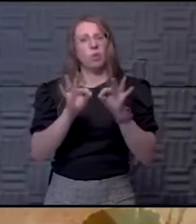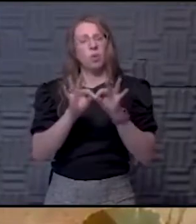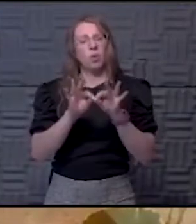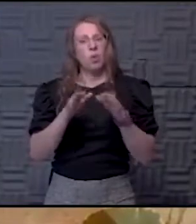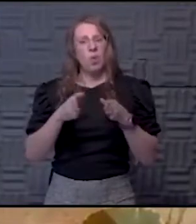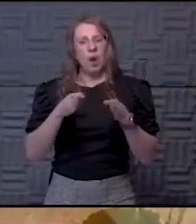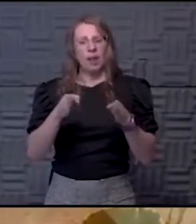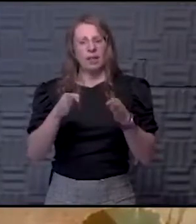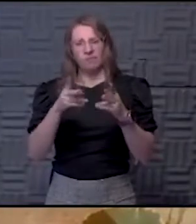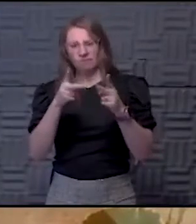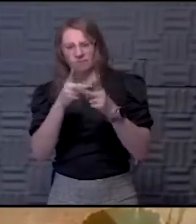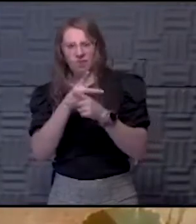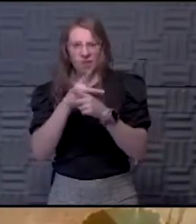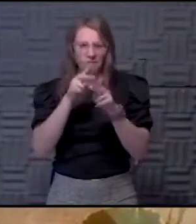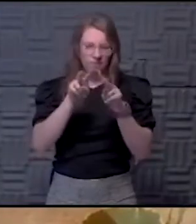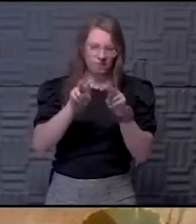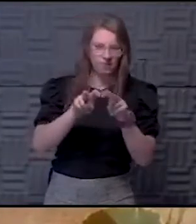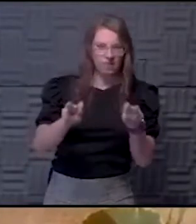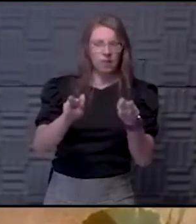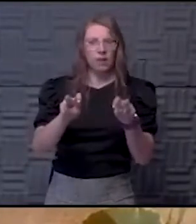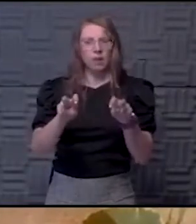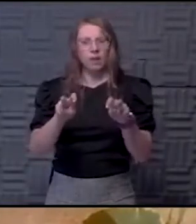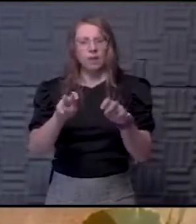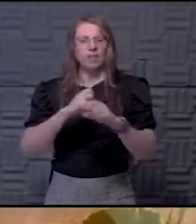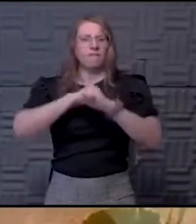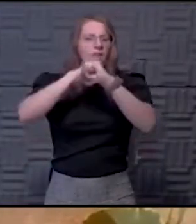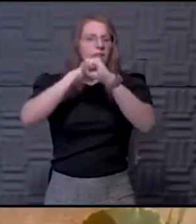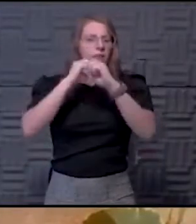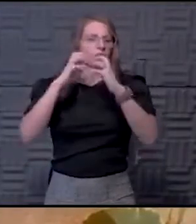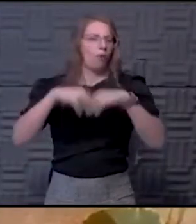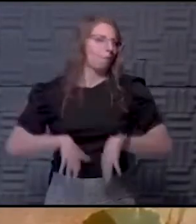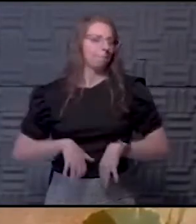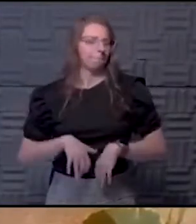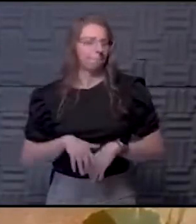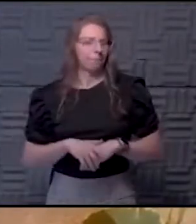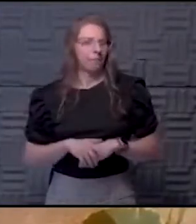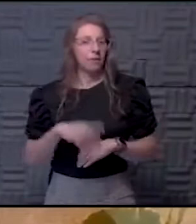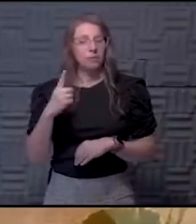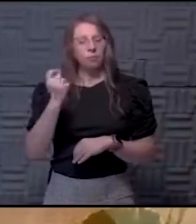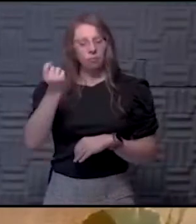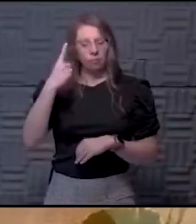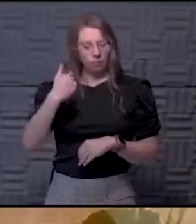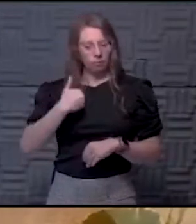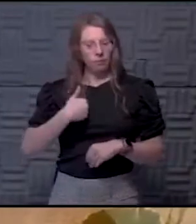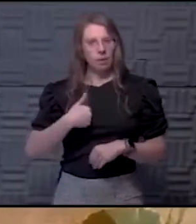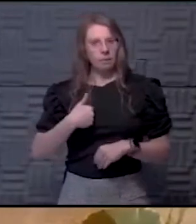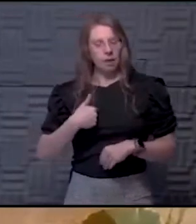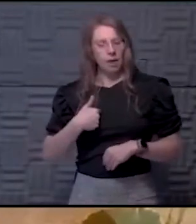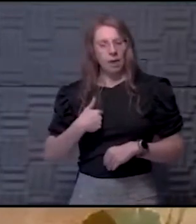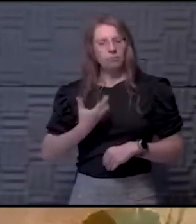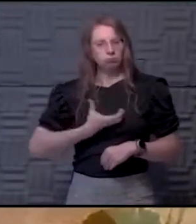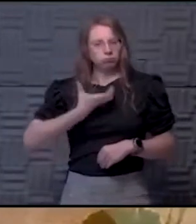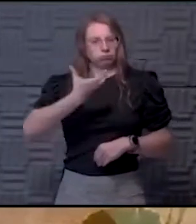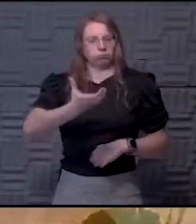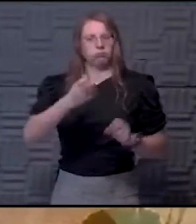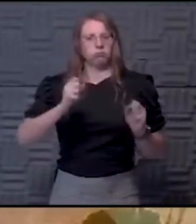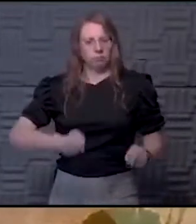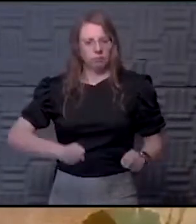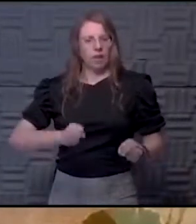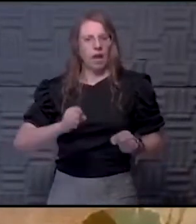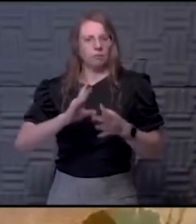navigate that, where, again, we can kind of drop our defenses, where someone understands that they have the space to speak, that